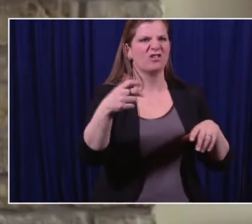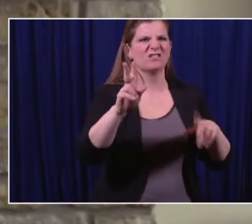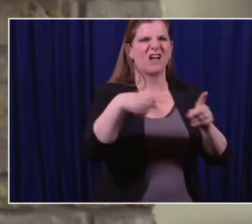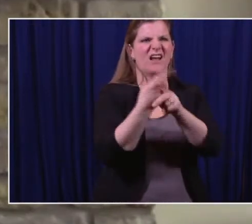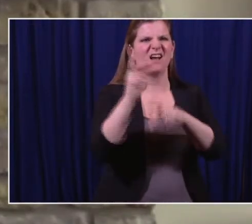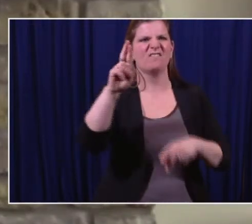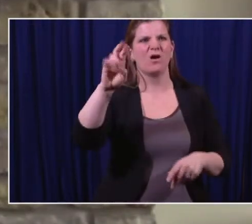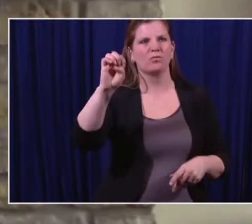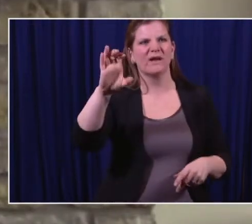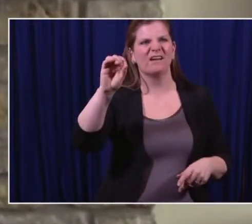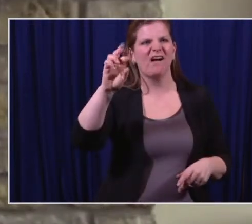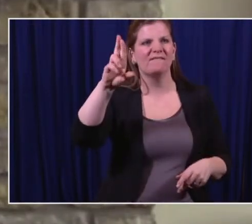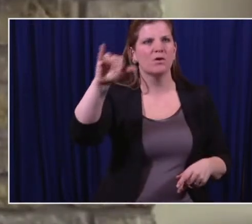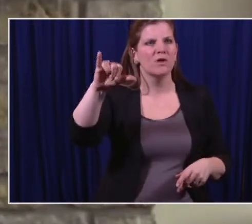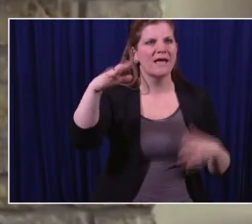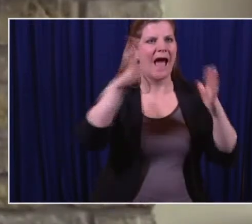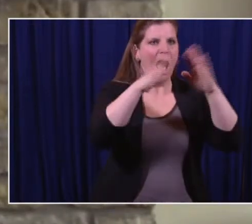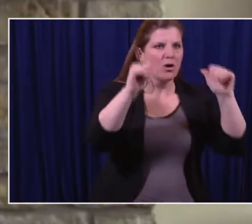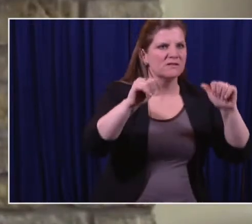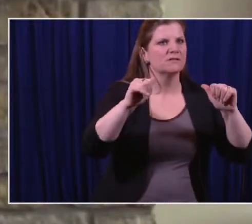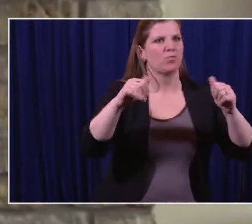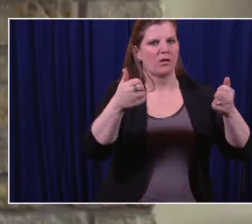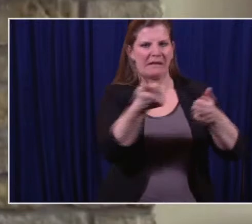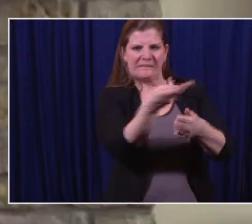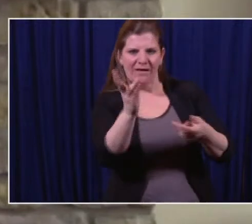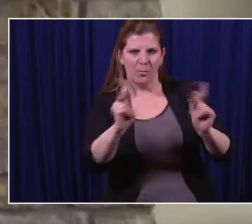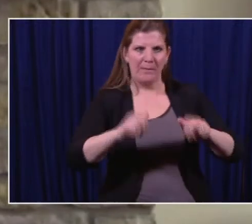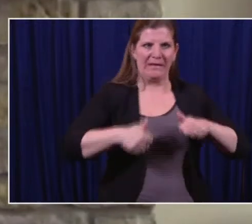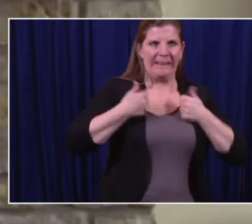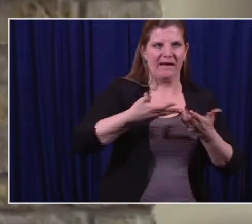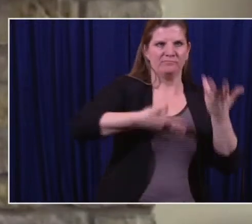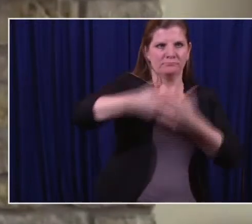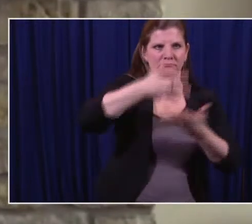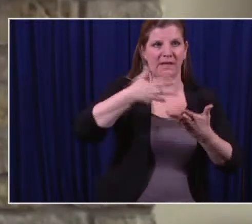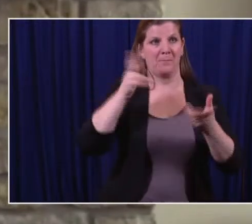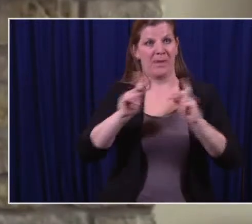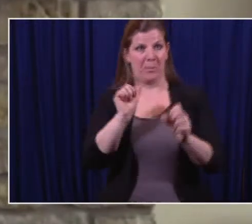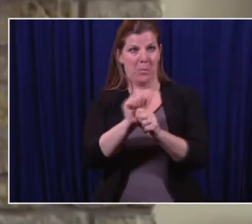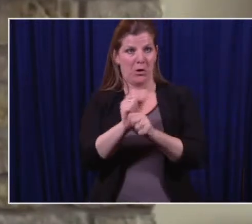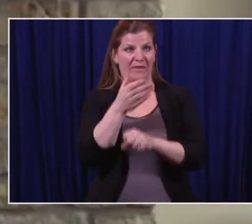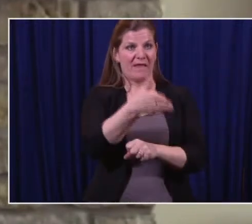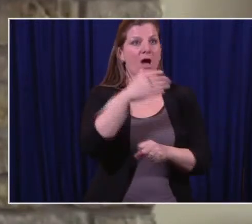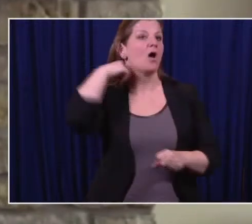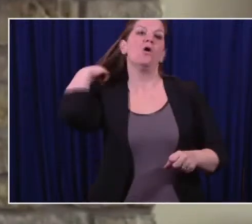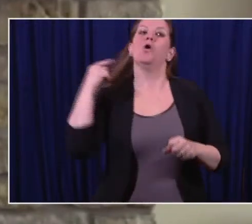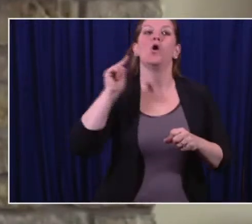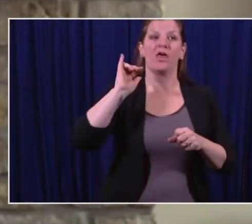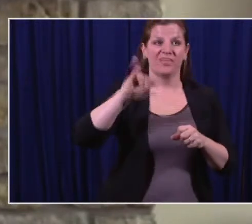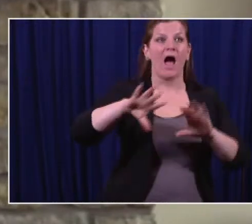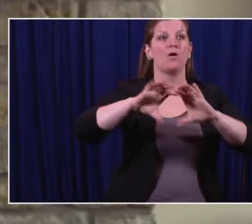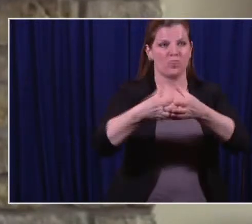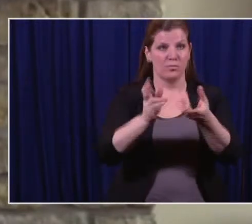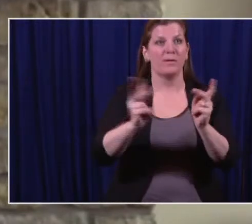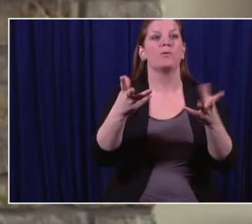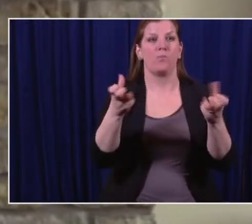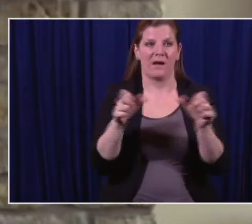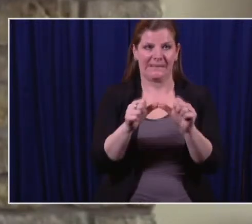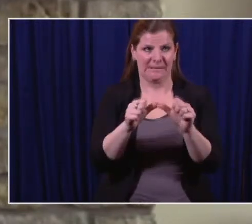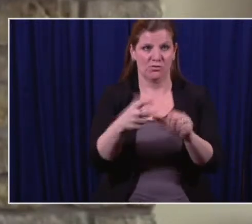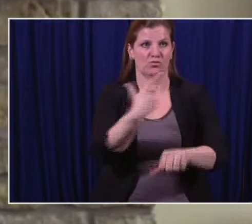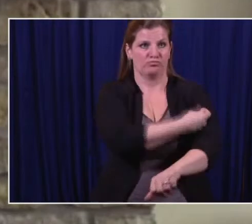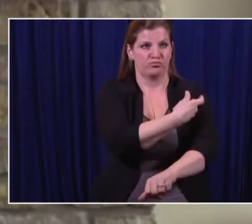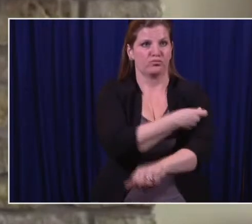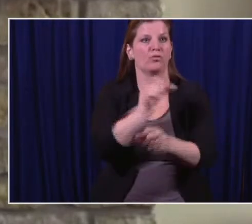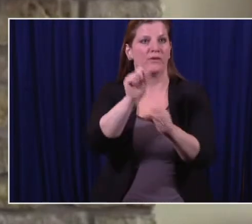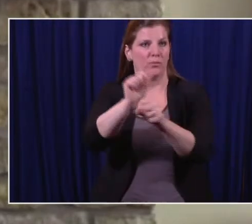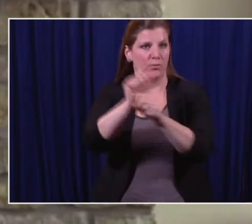progress varies by communities, but we're continuing to make progress and we're working to complete vaccination of those individuals.